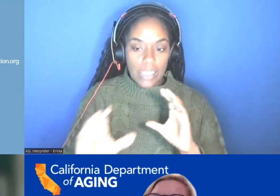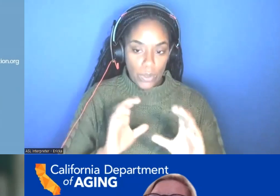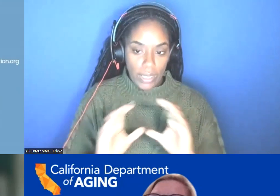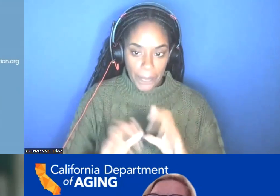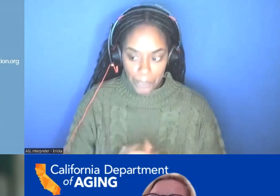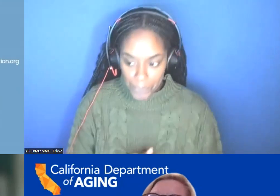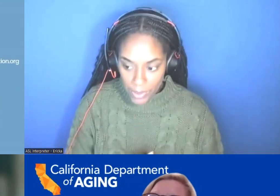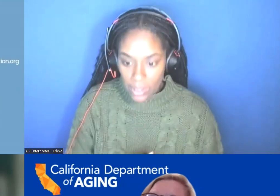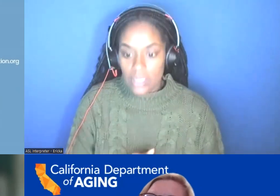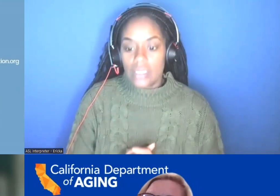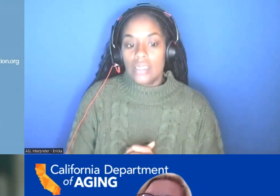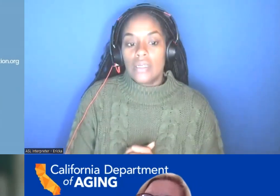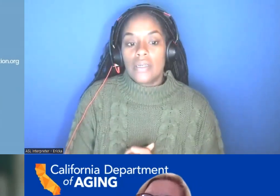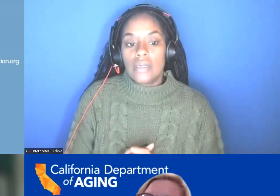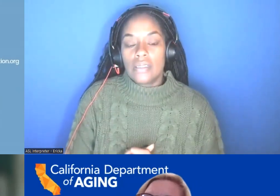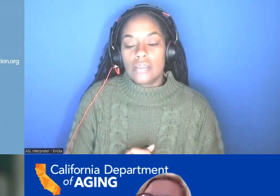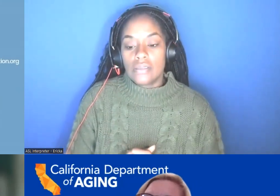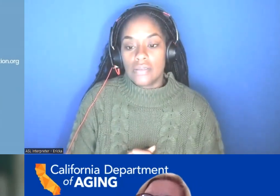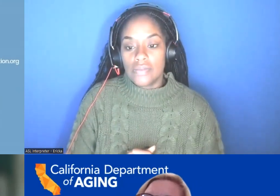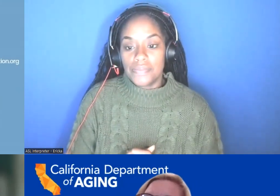So in terms of,